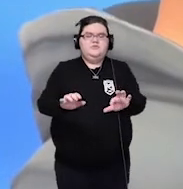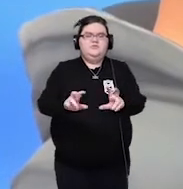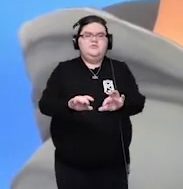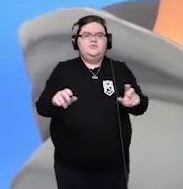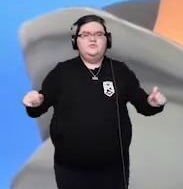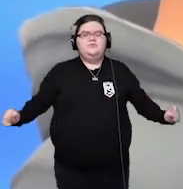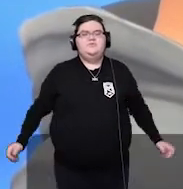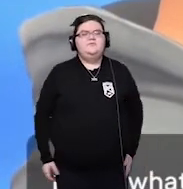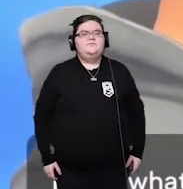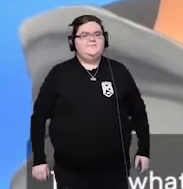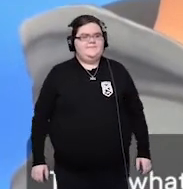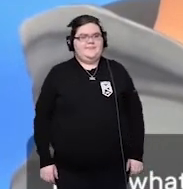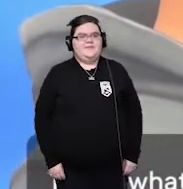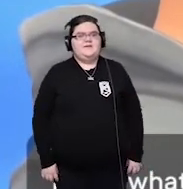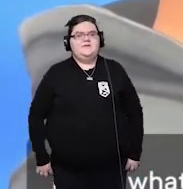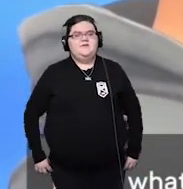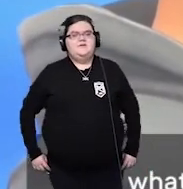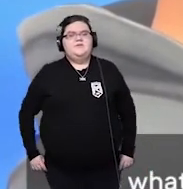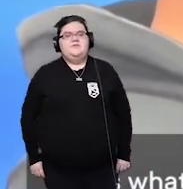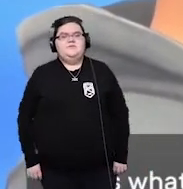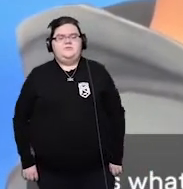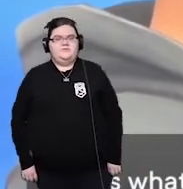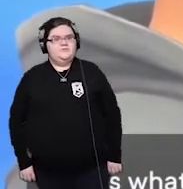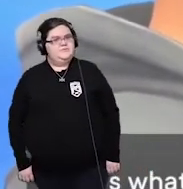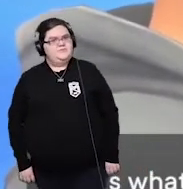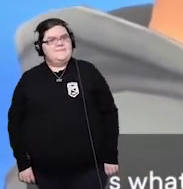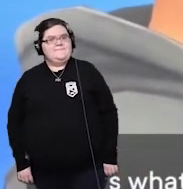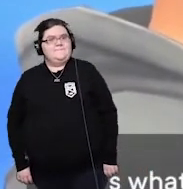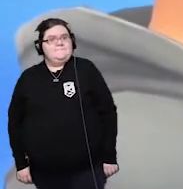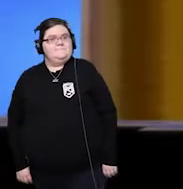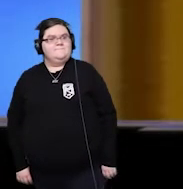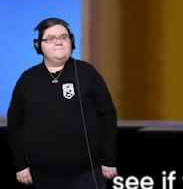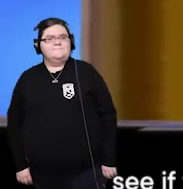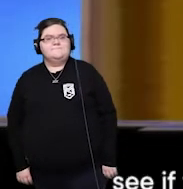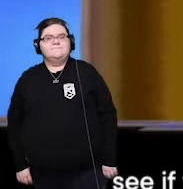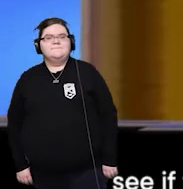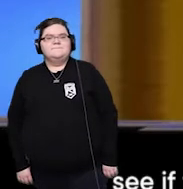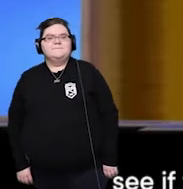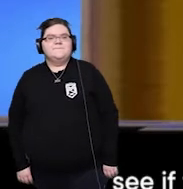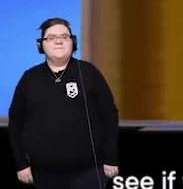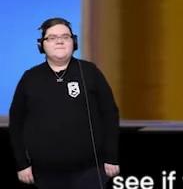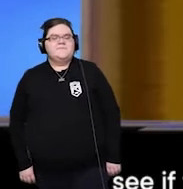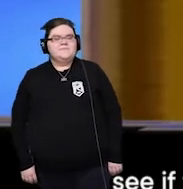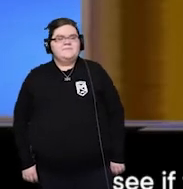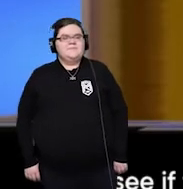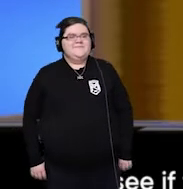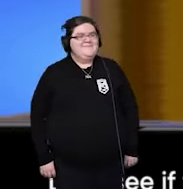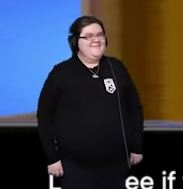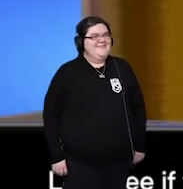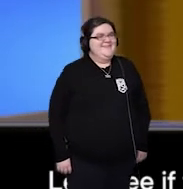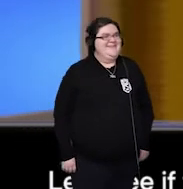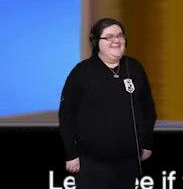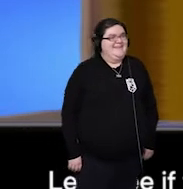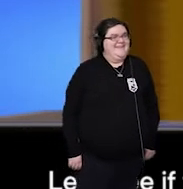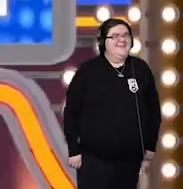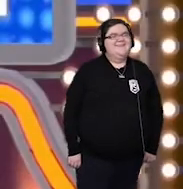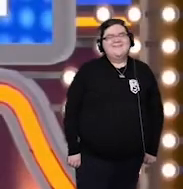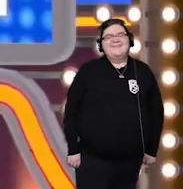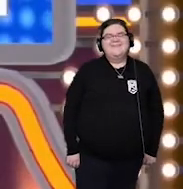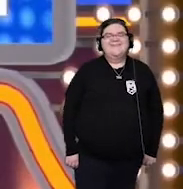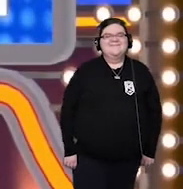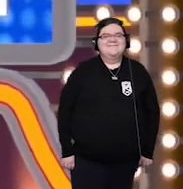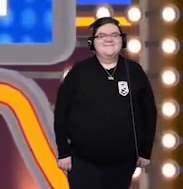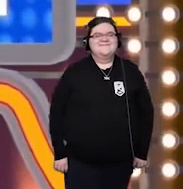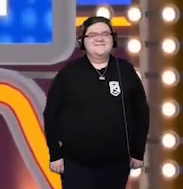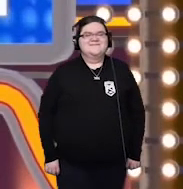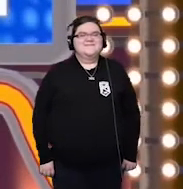Piano. Let's go. That's what you think. As long as it's one or two. Let's see. Please, piano. It's got to